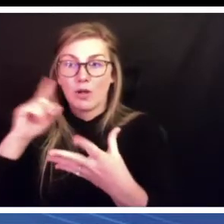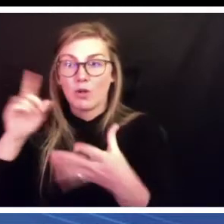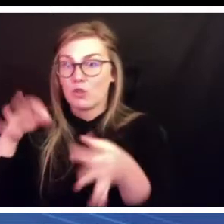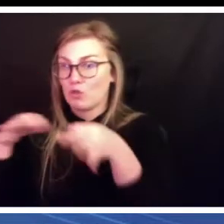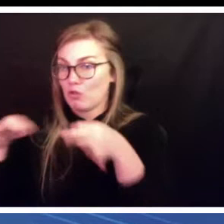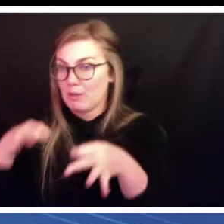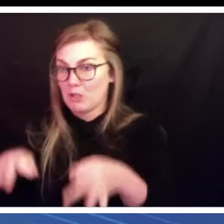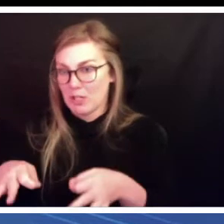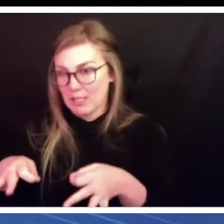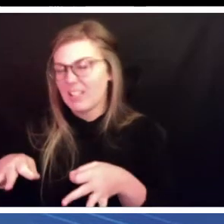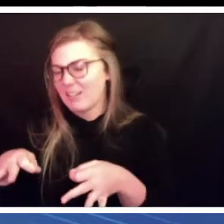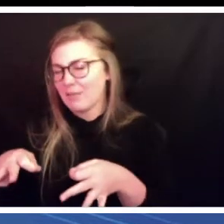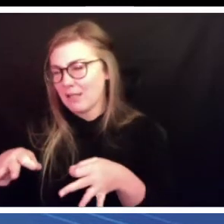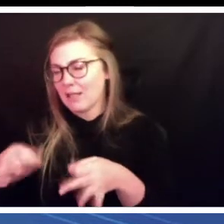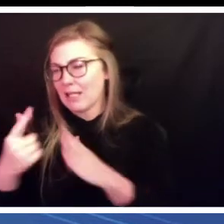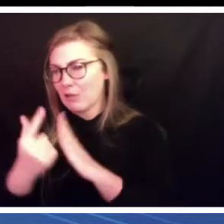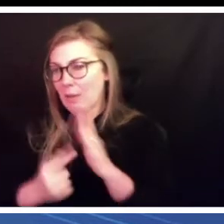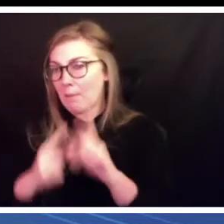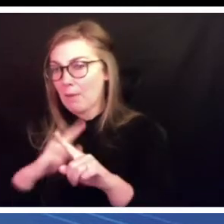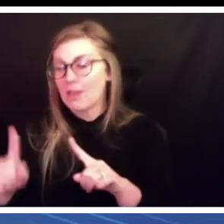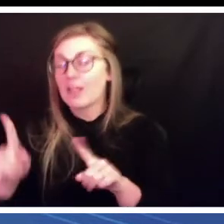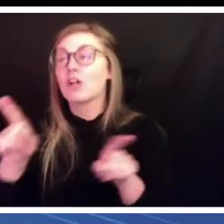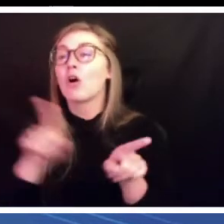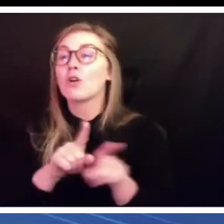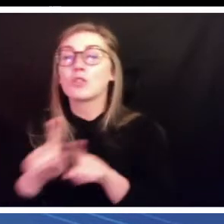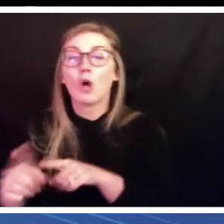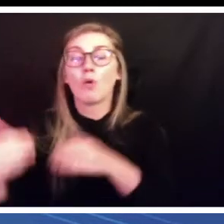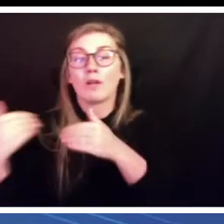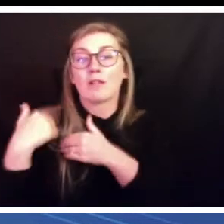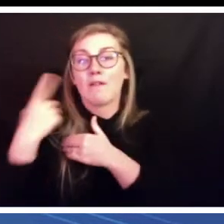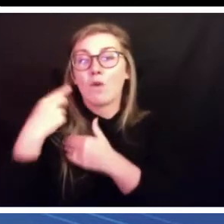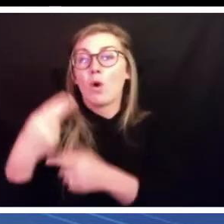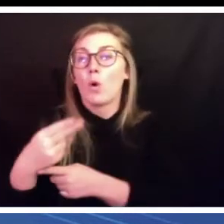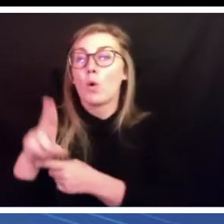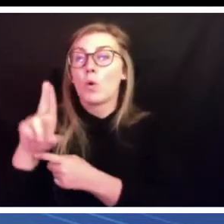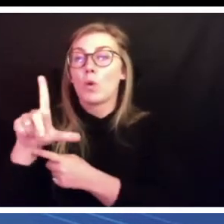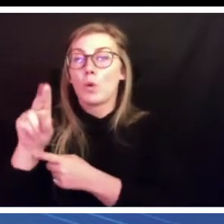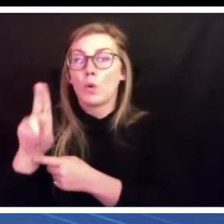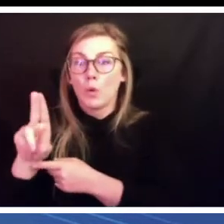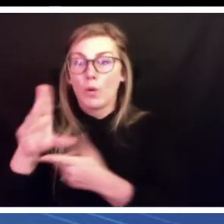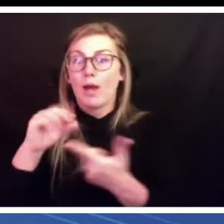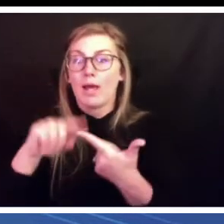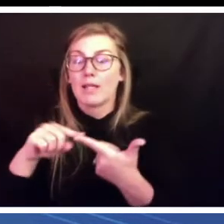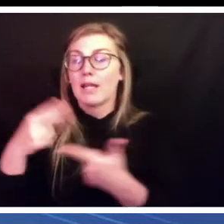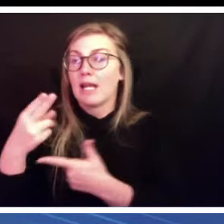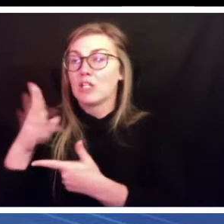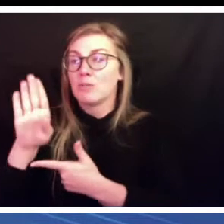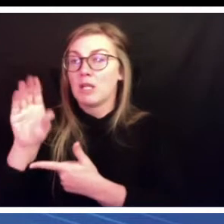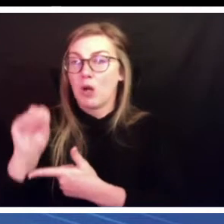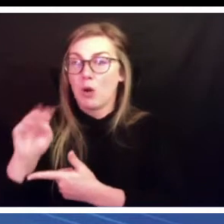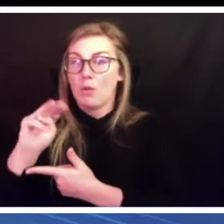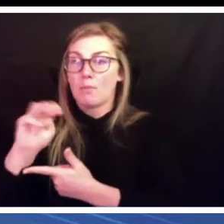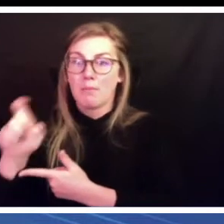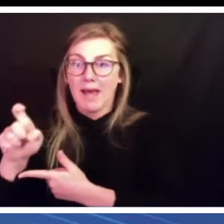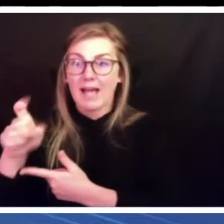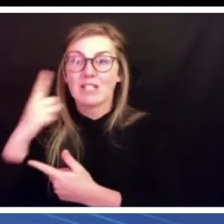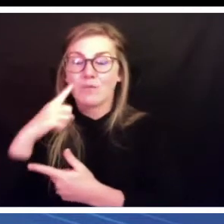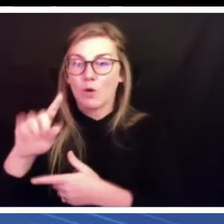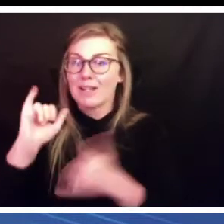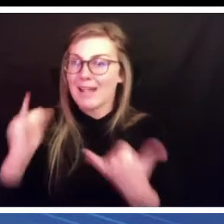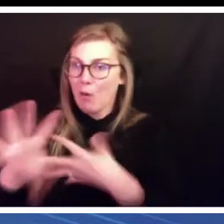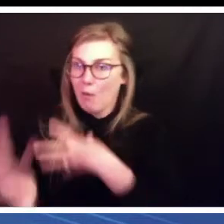um, responsible for Hulu and they also responsible for HBO max. So I said at one point, excuse me, I think we